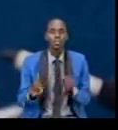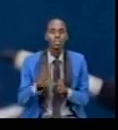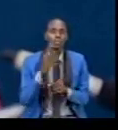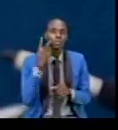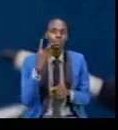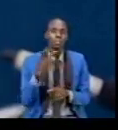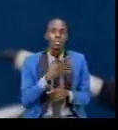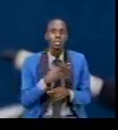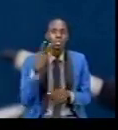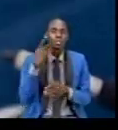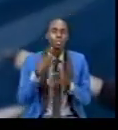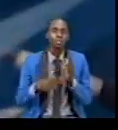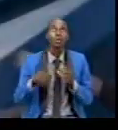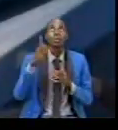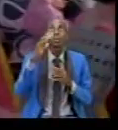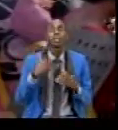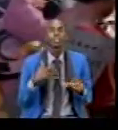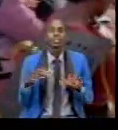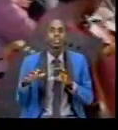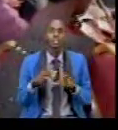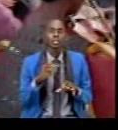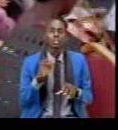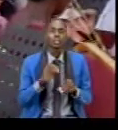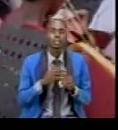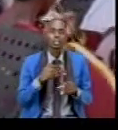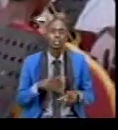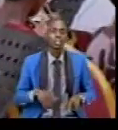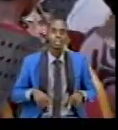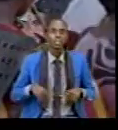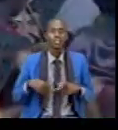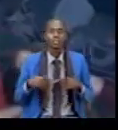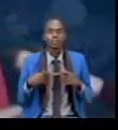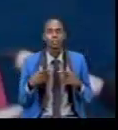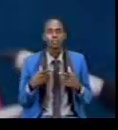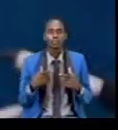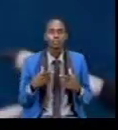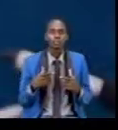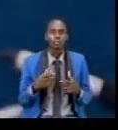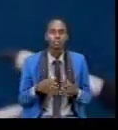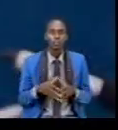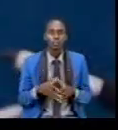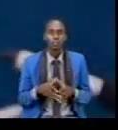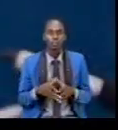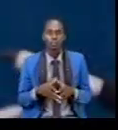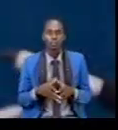Everybody look and see what the Lord has done for me.